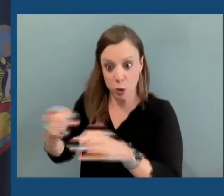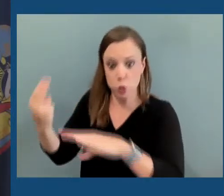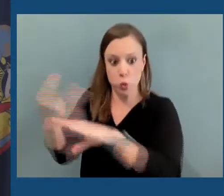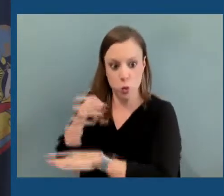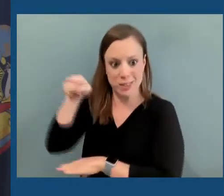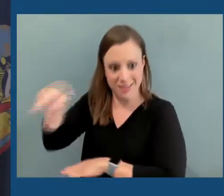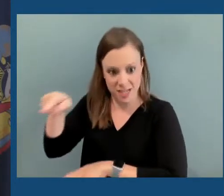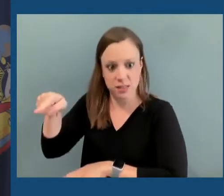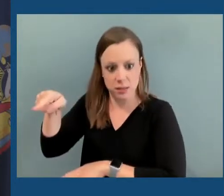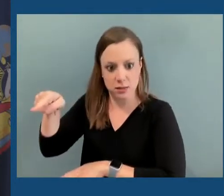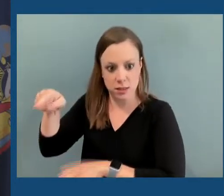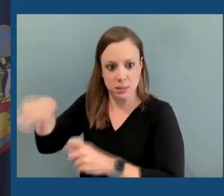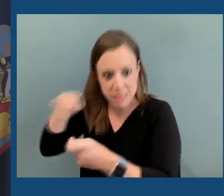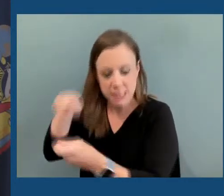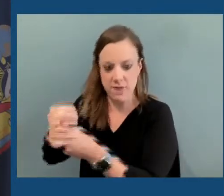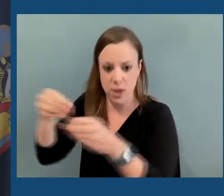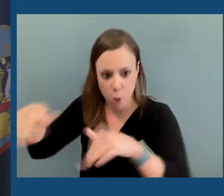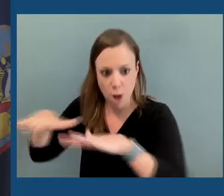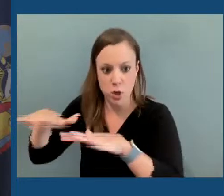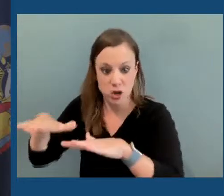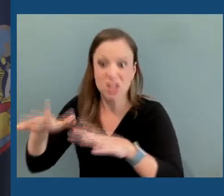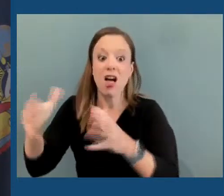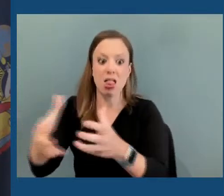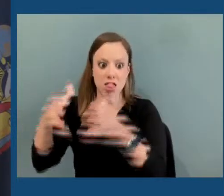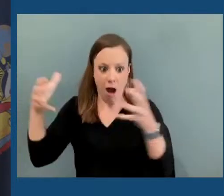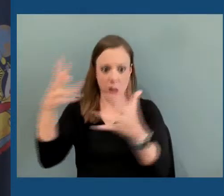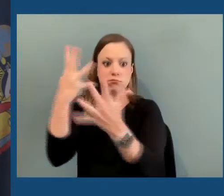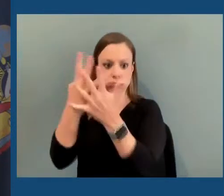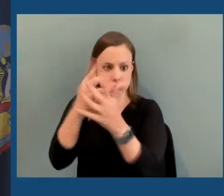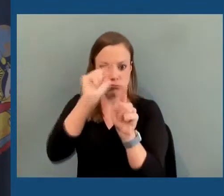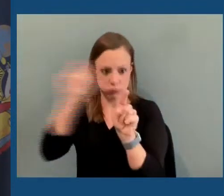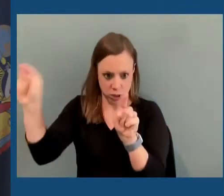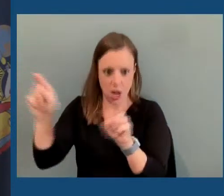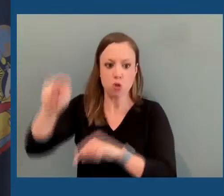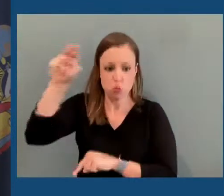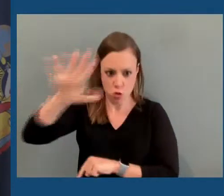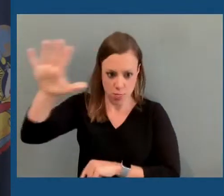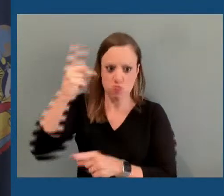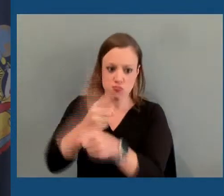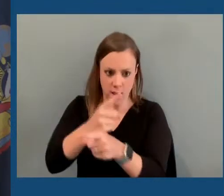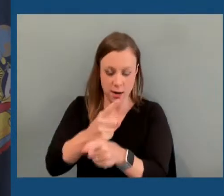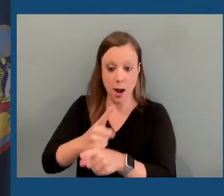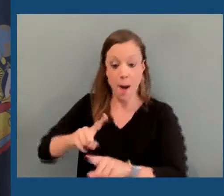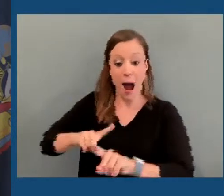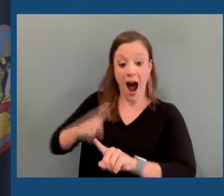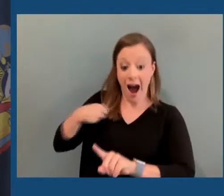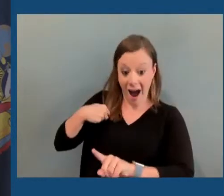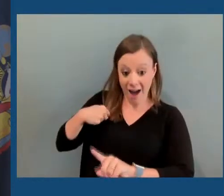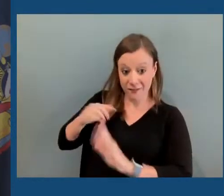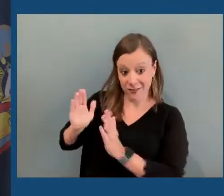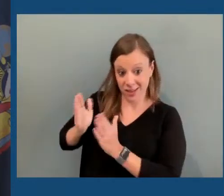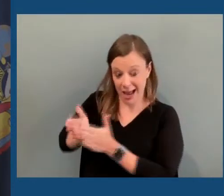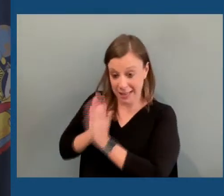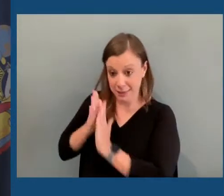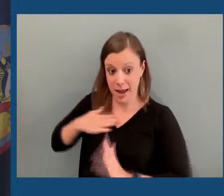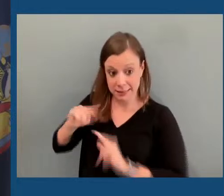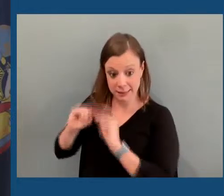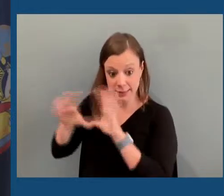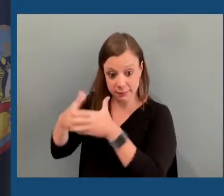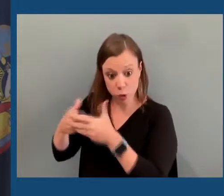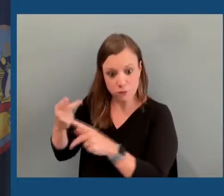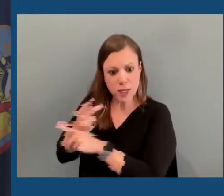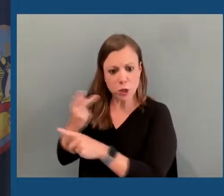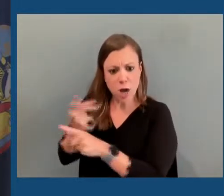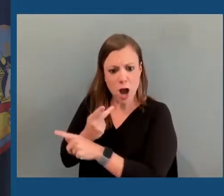North Country. I have asked my team to come up with recommendations for all the previously closed prisons, what money is required